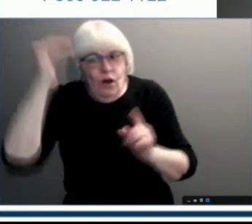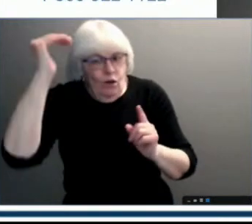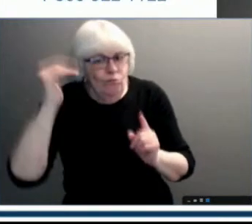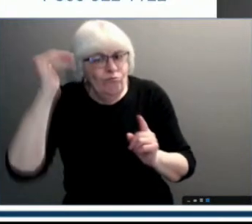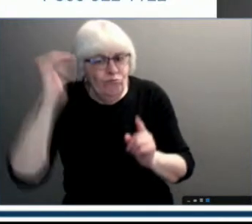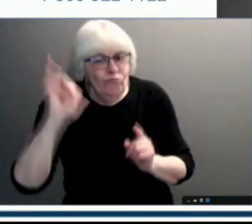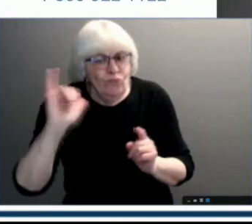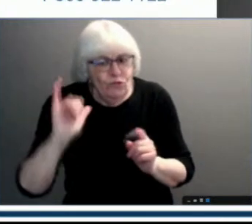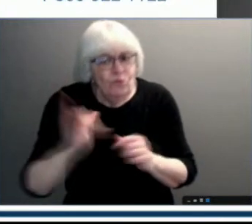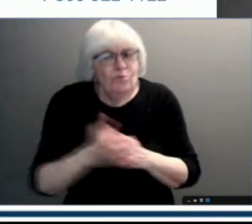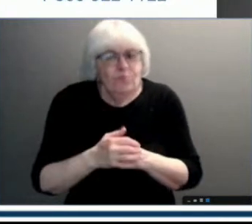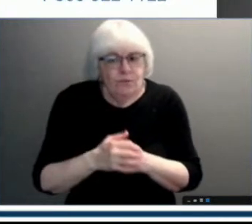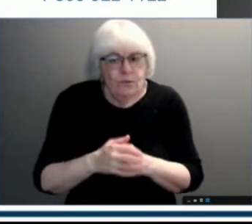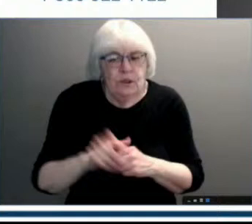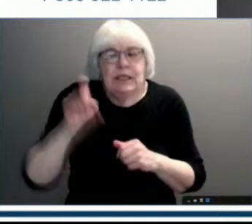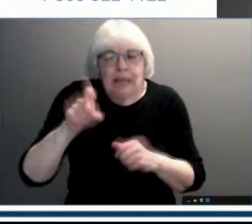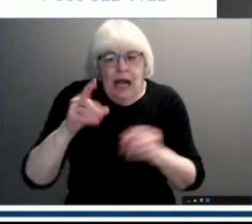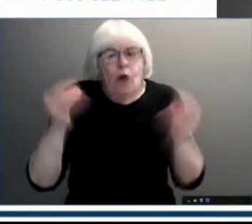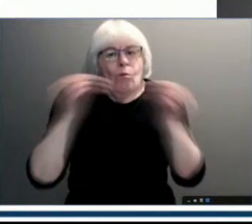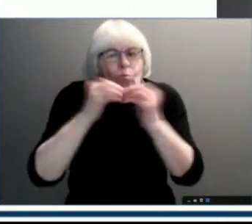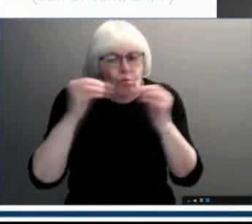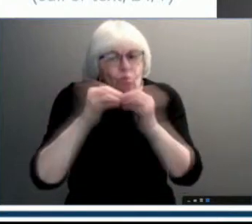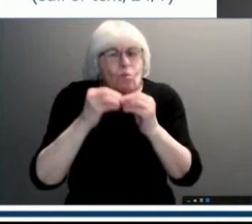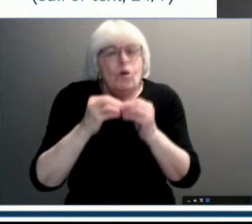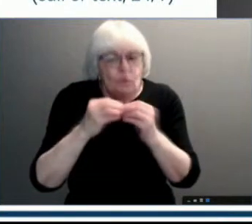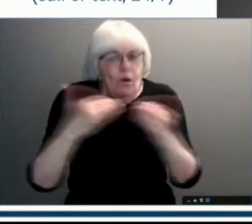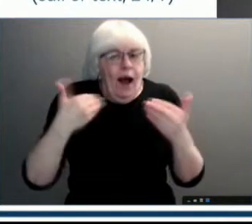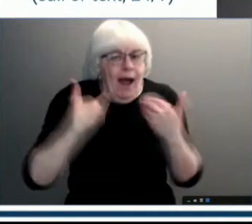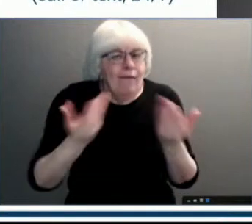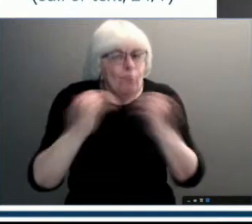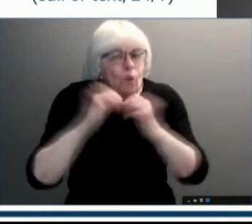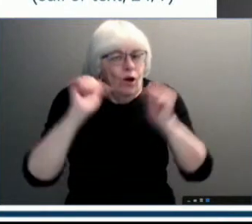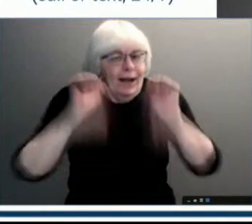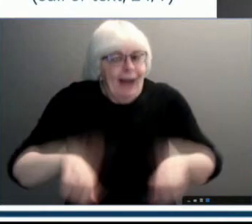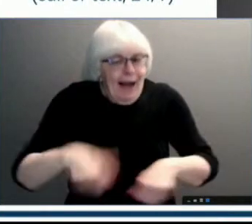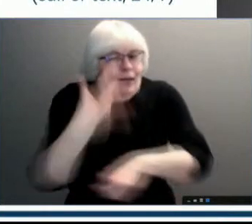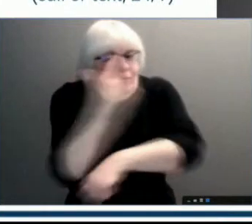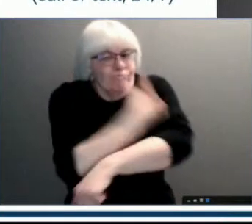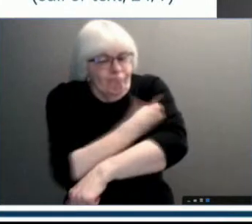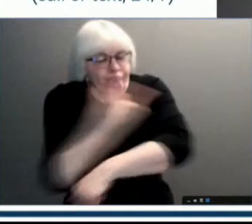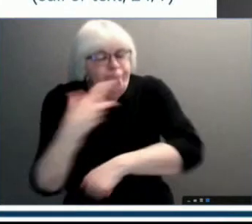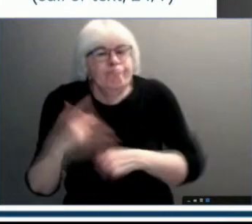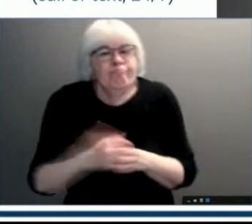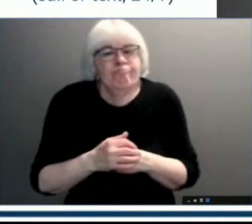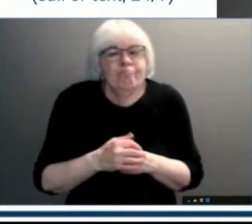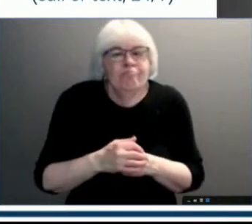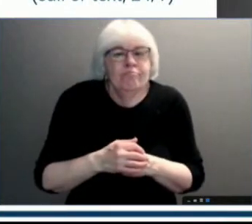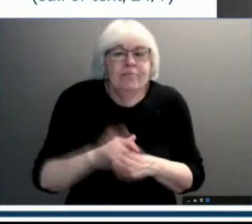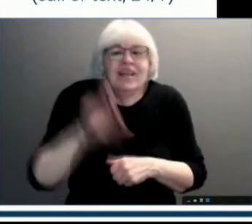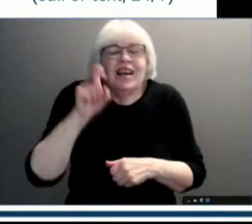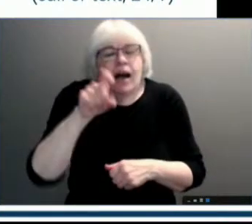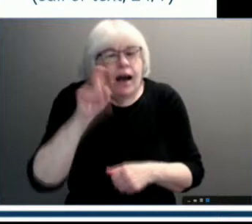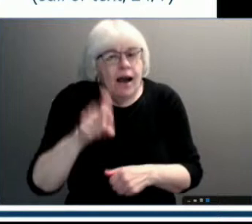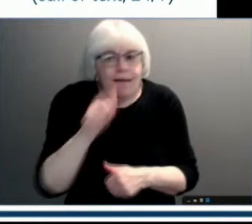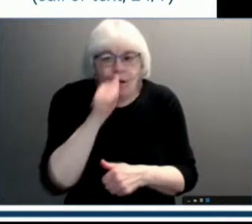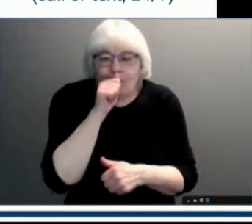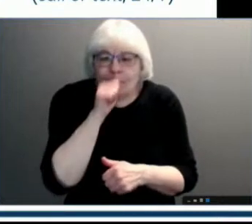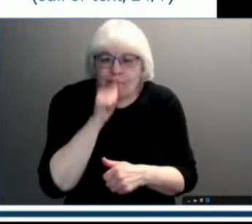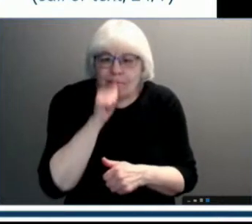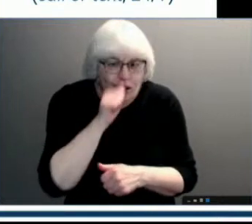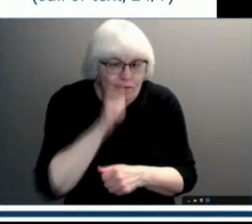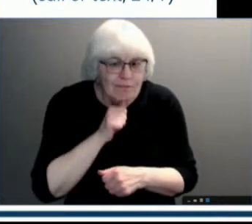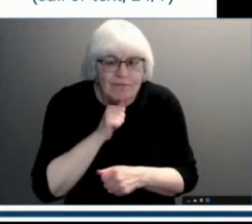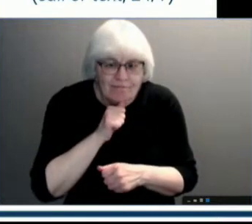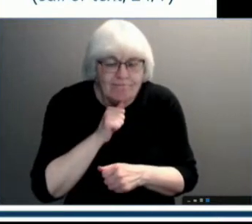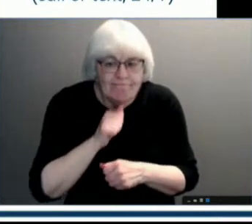greater opportunity to get immunized in a really short period of time, but we do need people to be patient as well. Okay, next